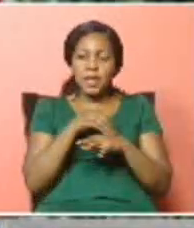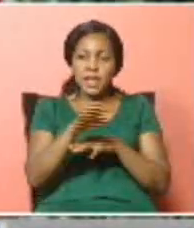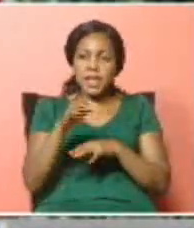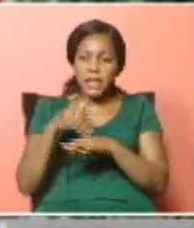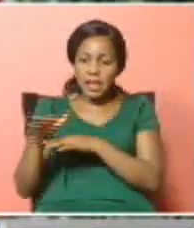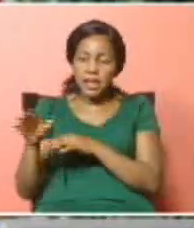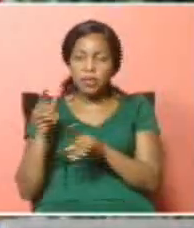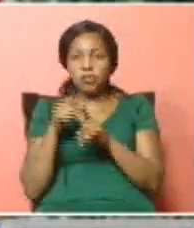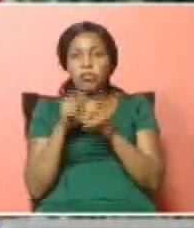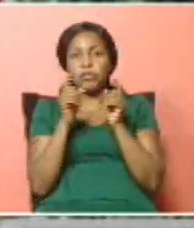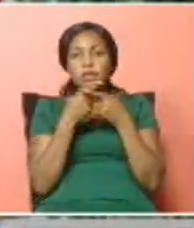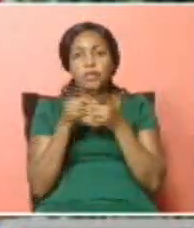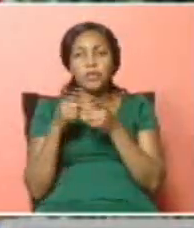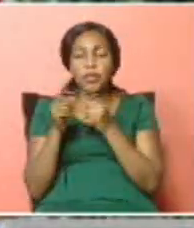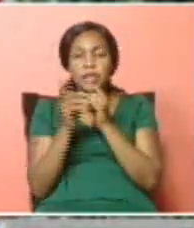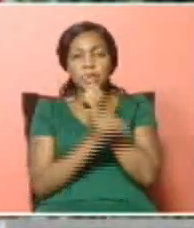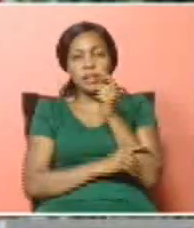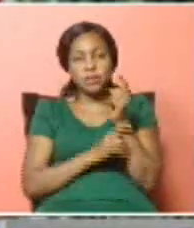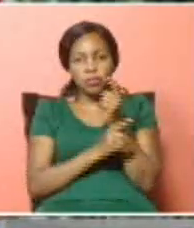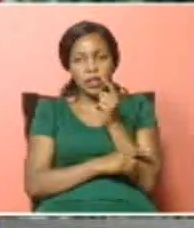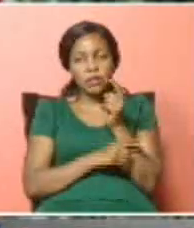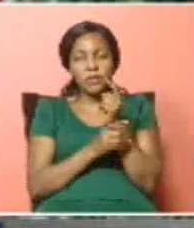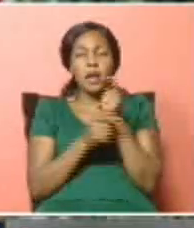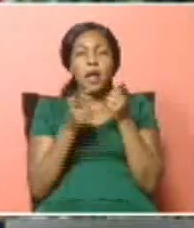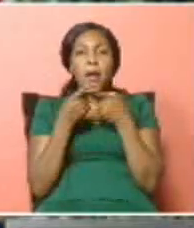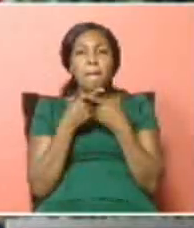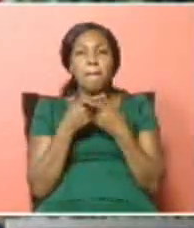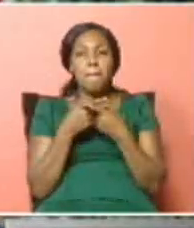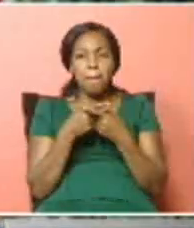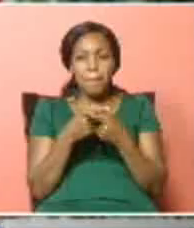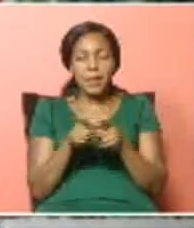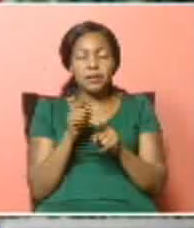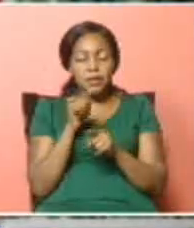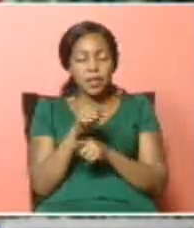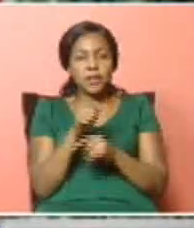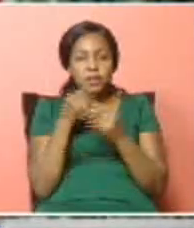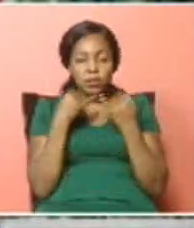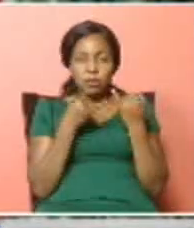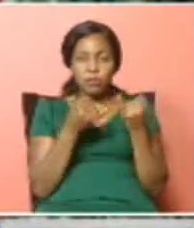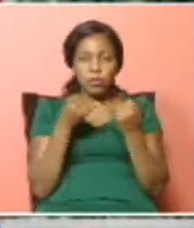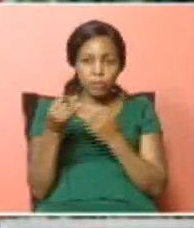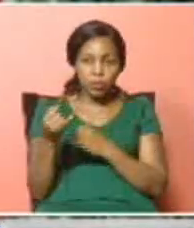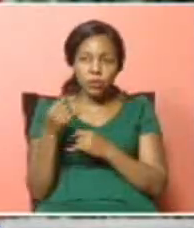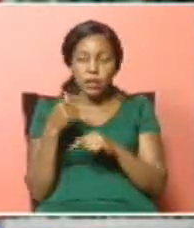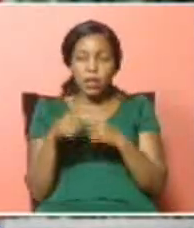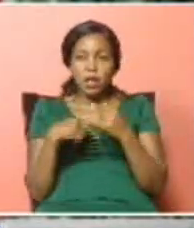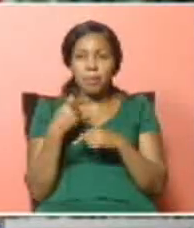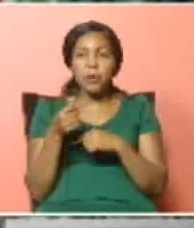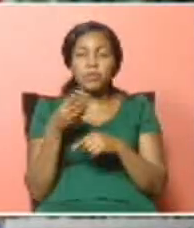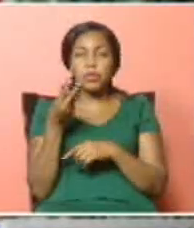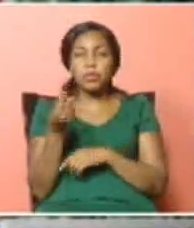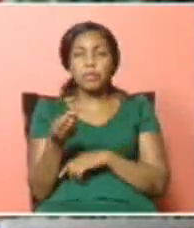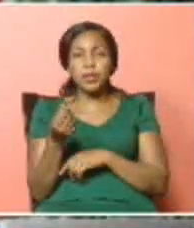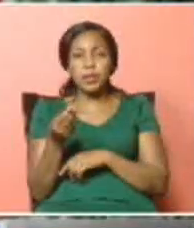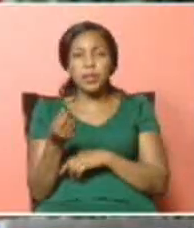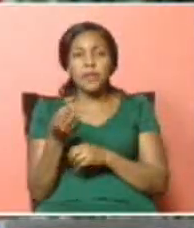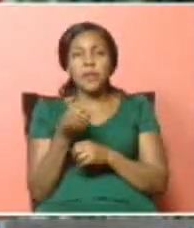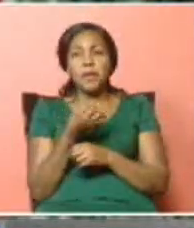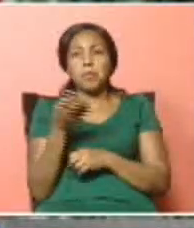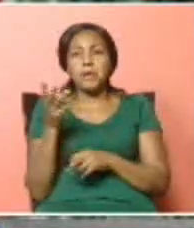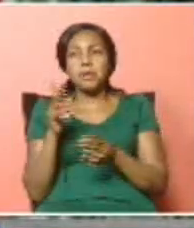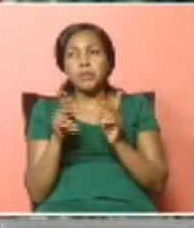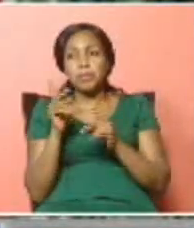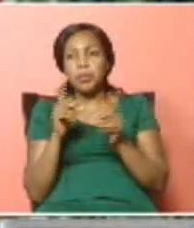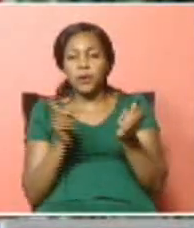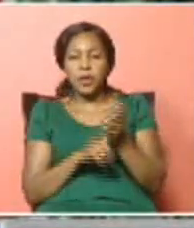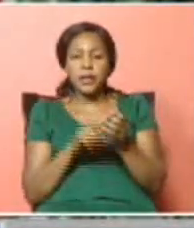task force. But first of all, the information regarding the fund, most citizens did not